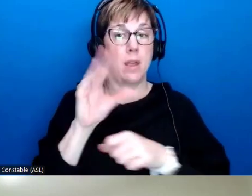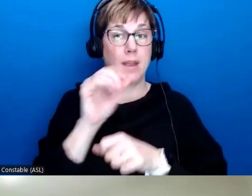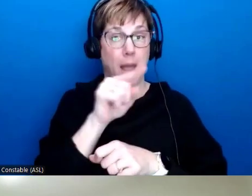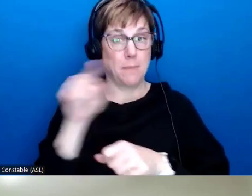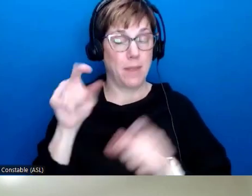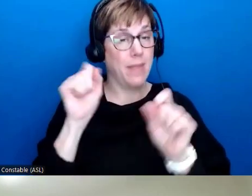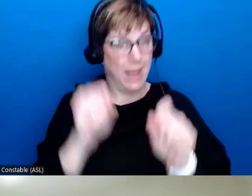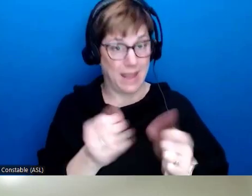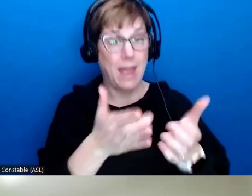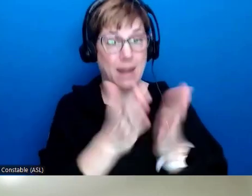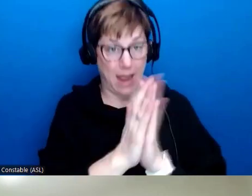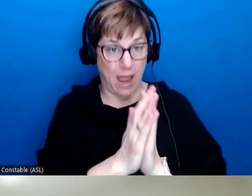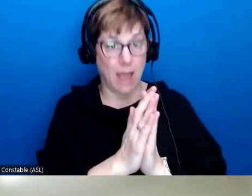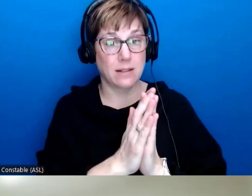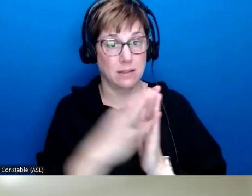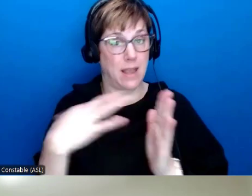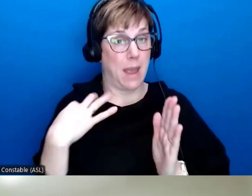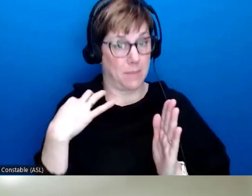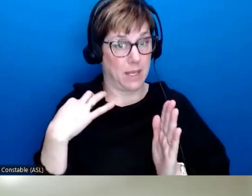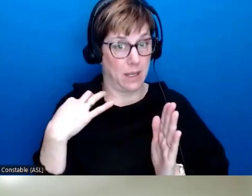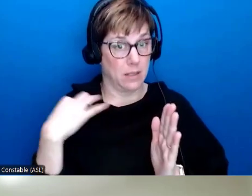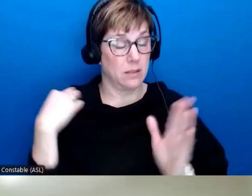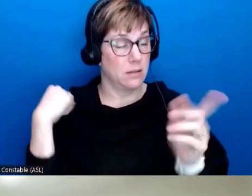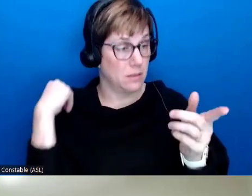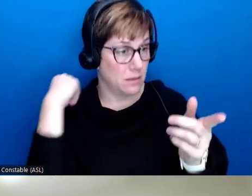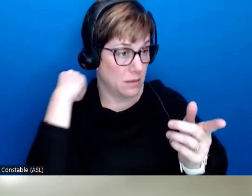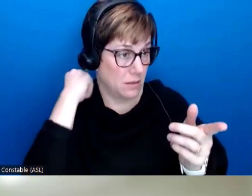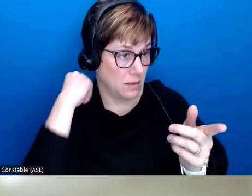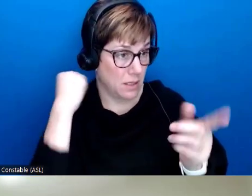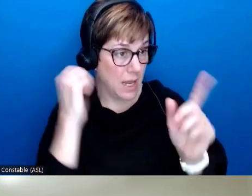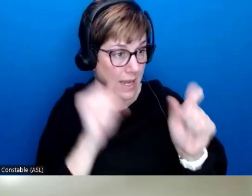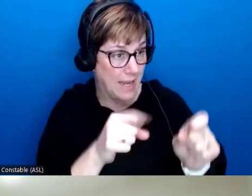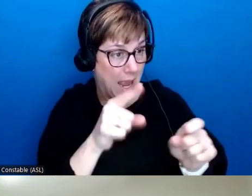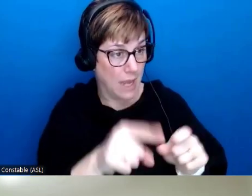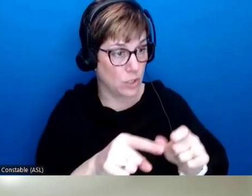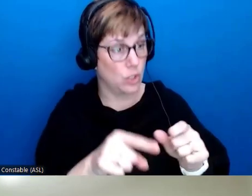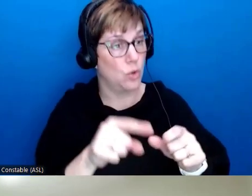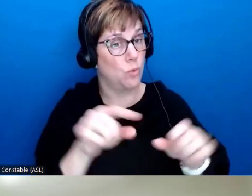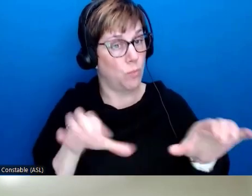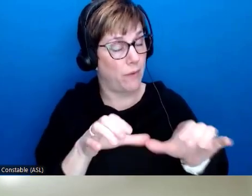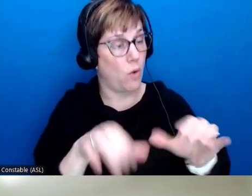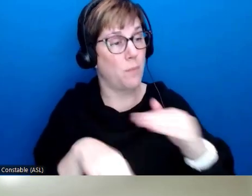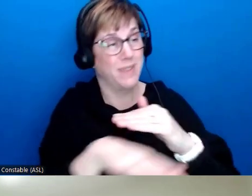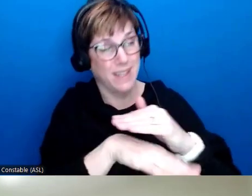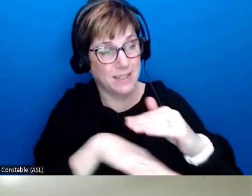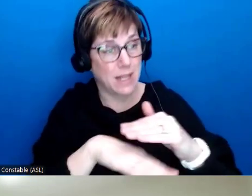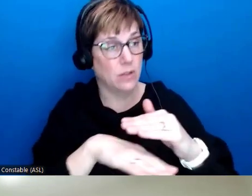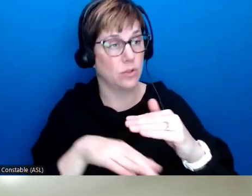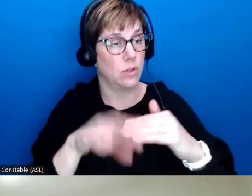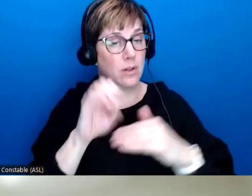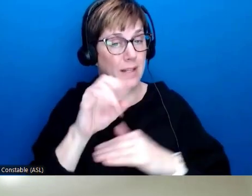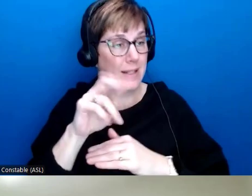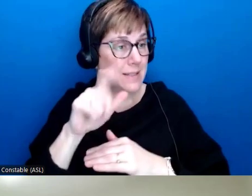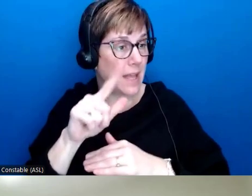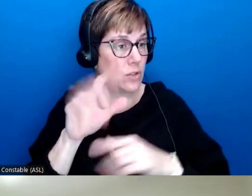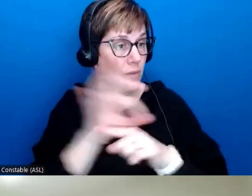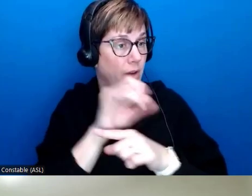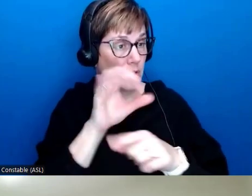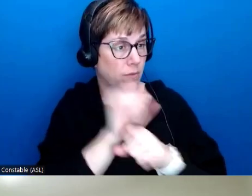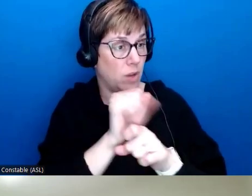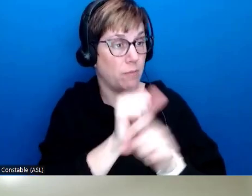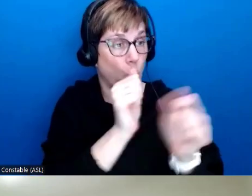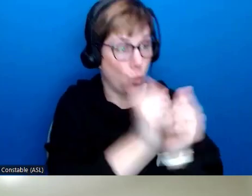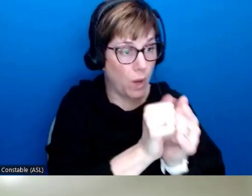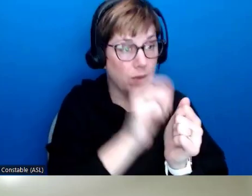allowed to ask job applicants, are you able to perform the essential functions of the job with or without a reasonable